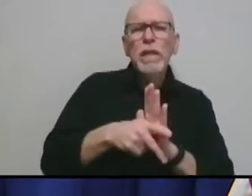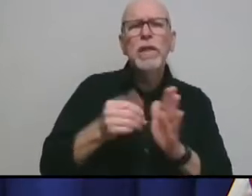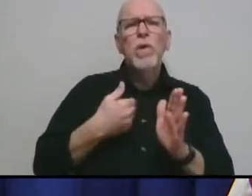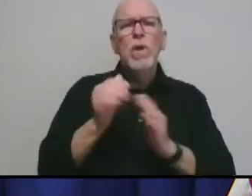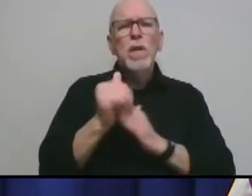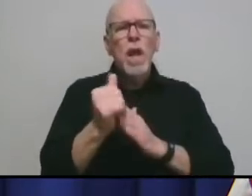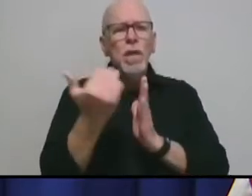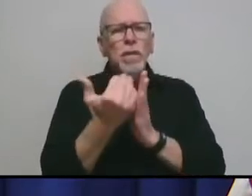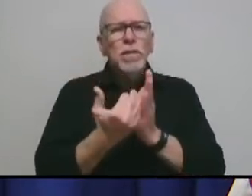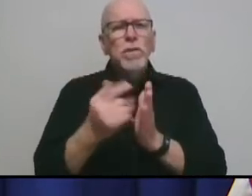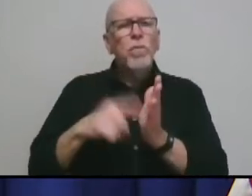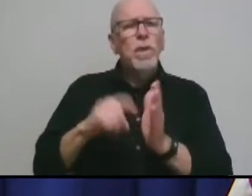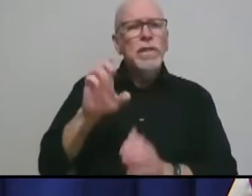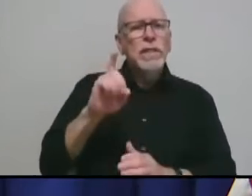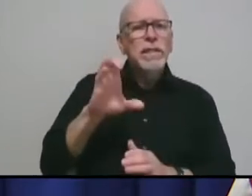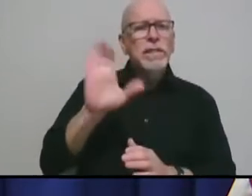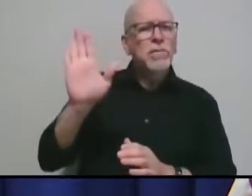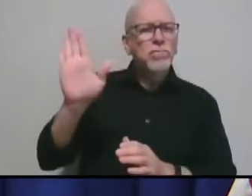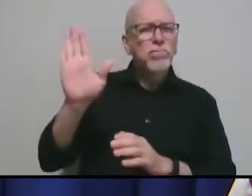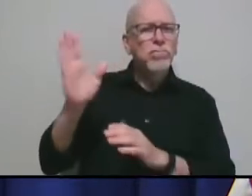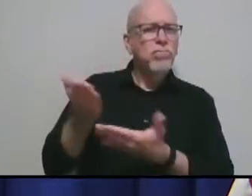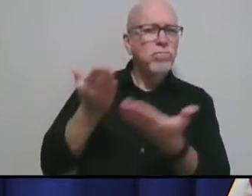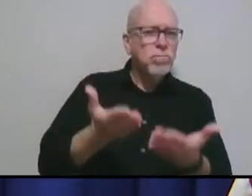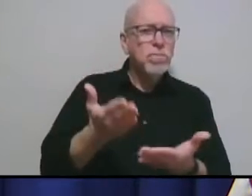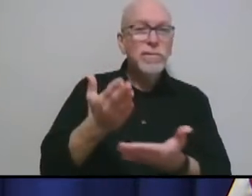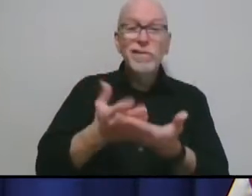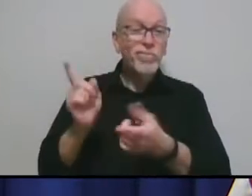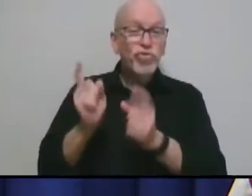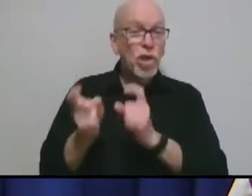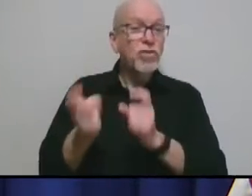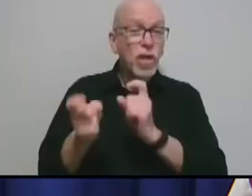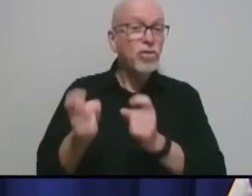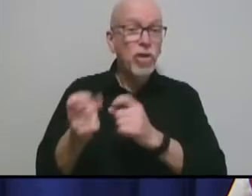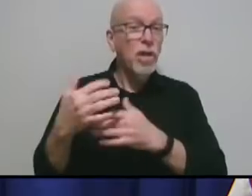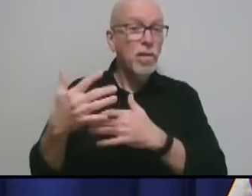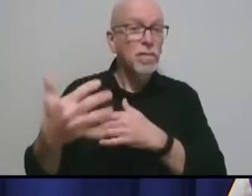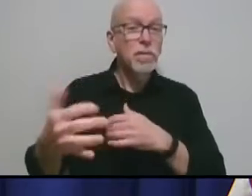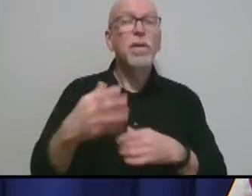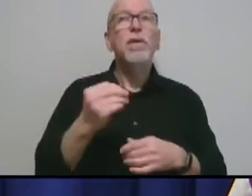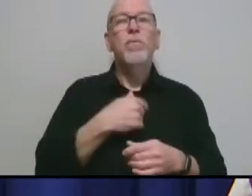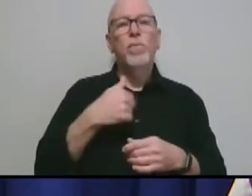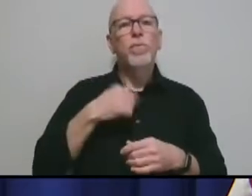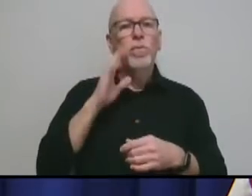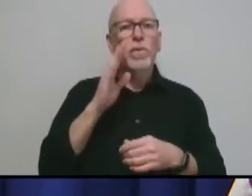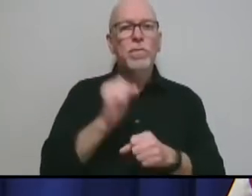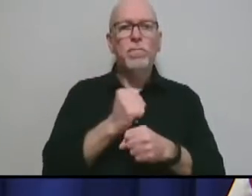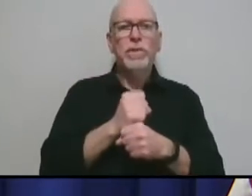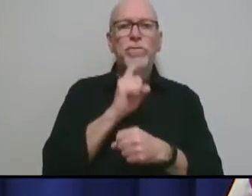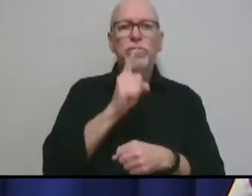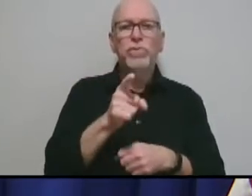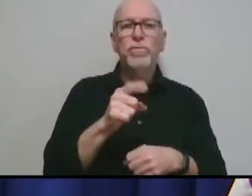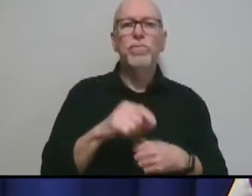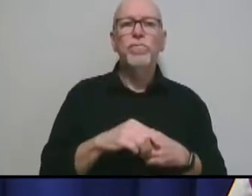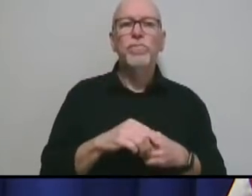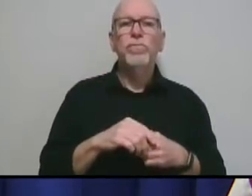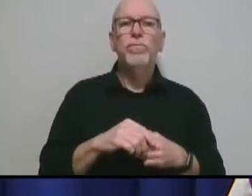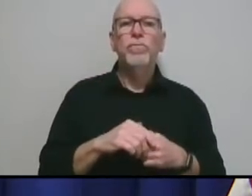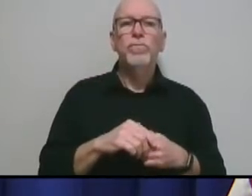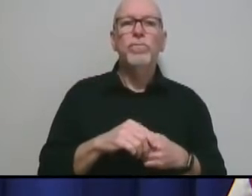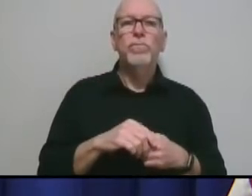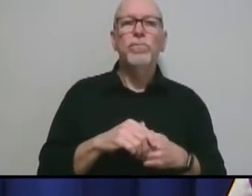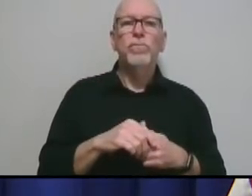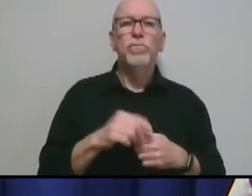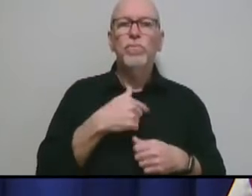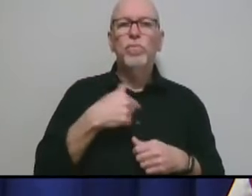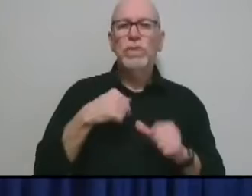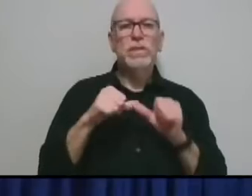look at what the CDC, how things have changed there too, and we'll make sure that we